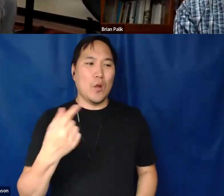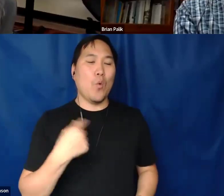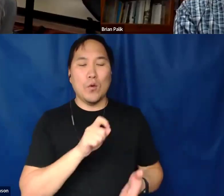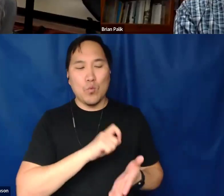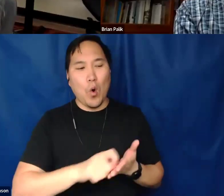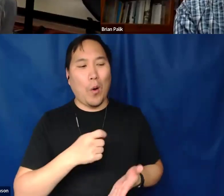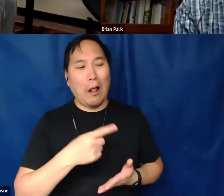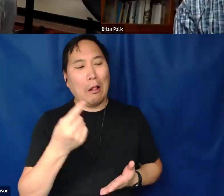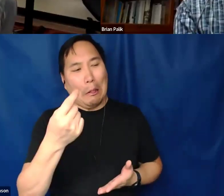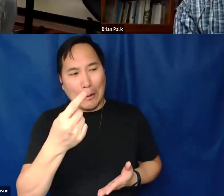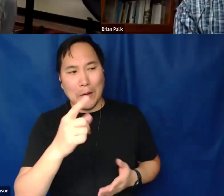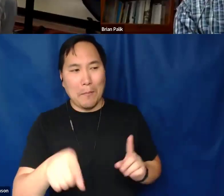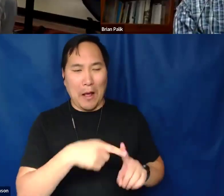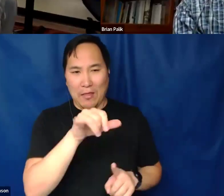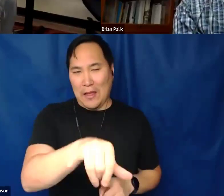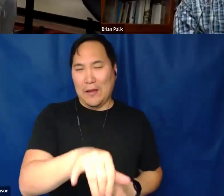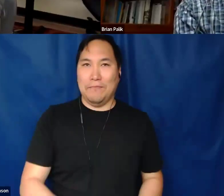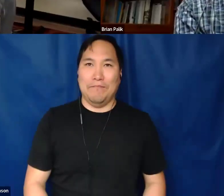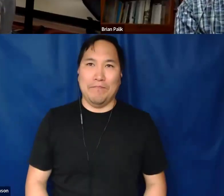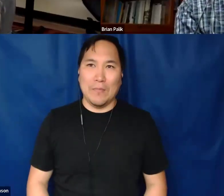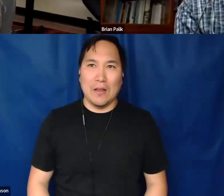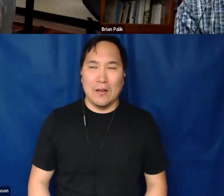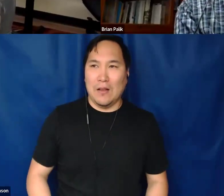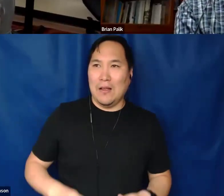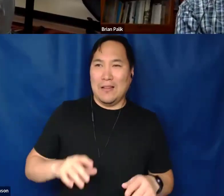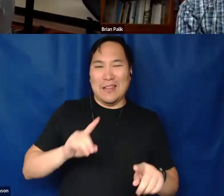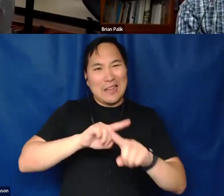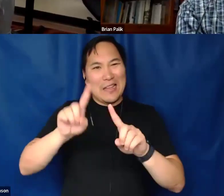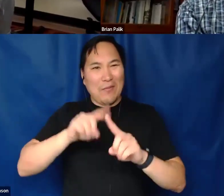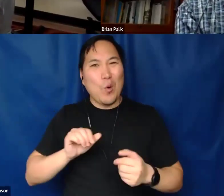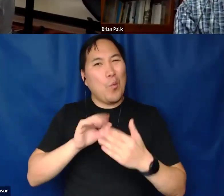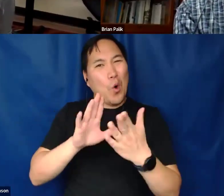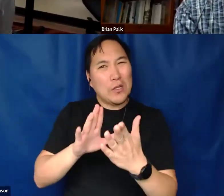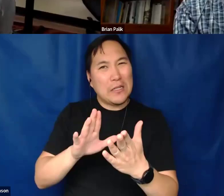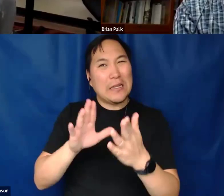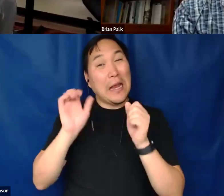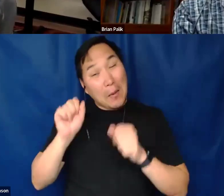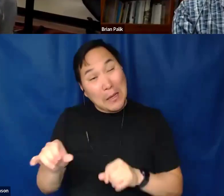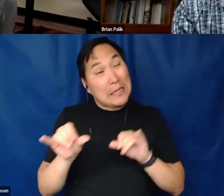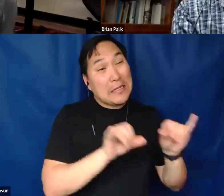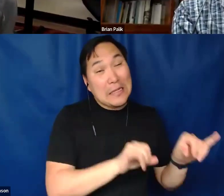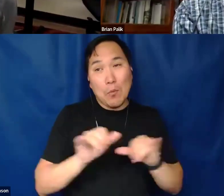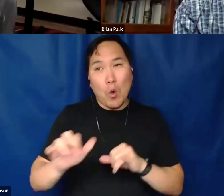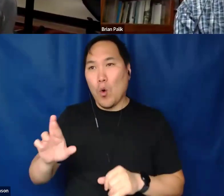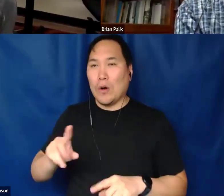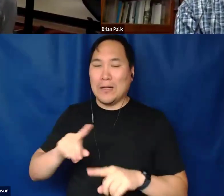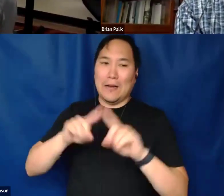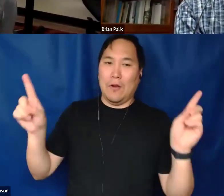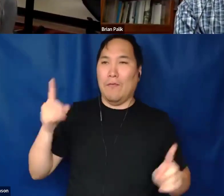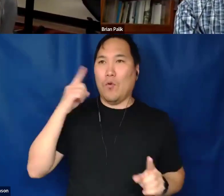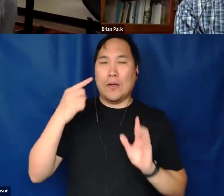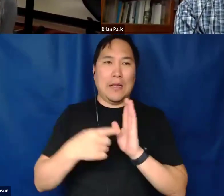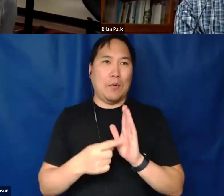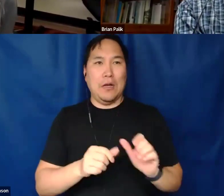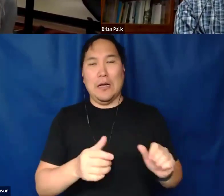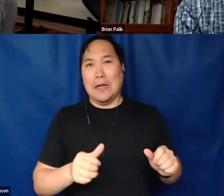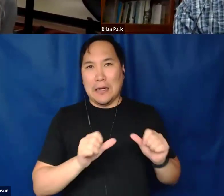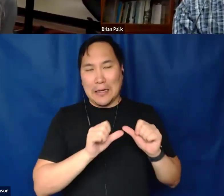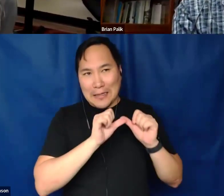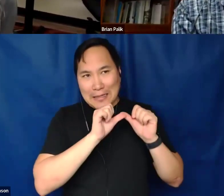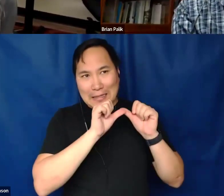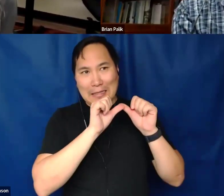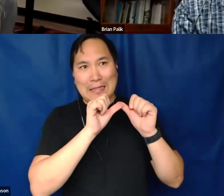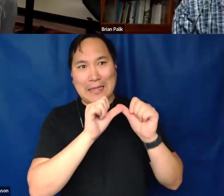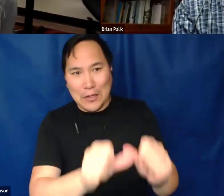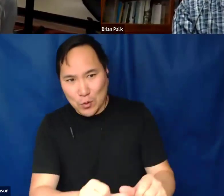bit how some of these different approaches are similar or different, like continuous cover